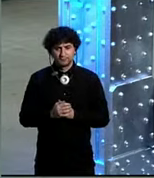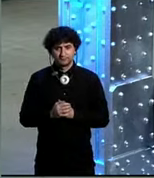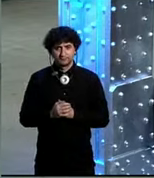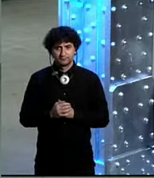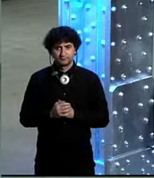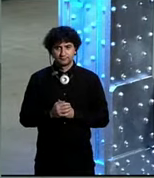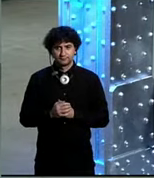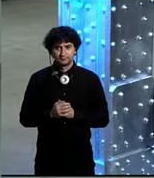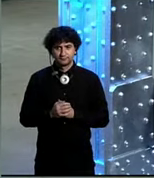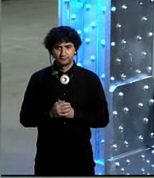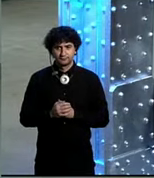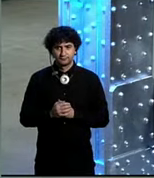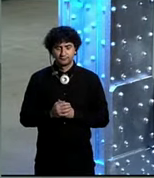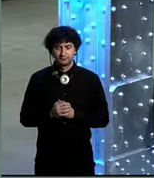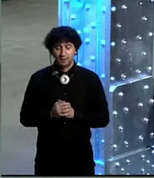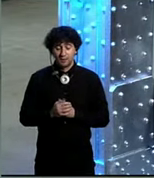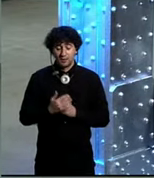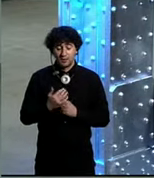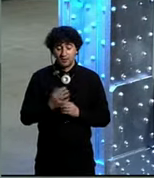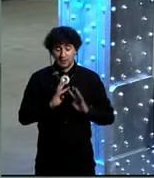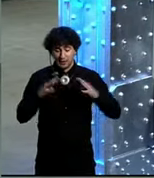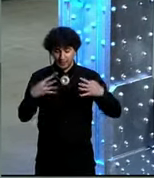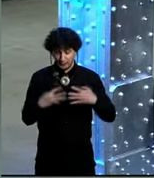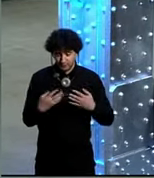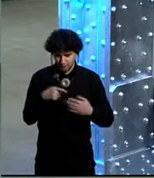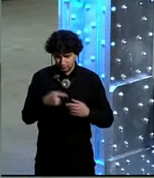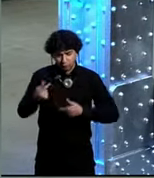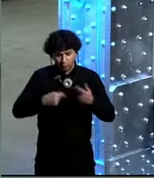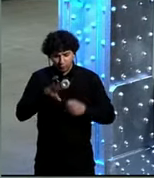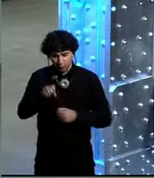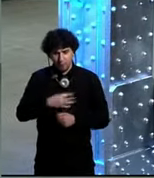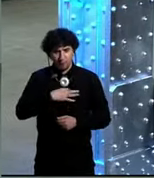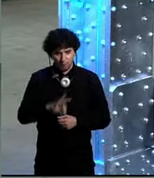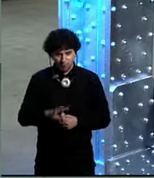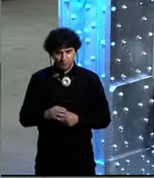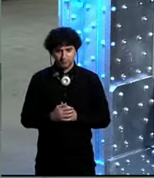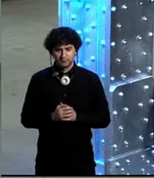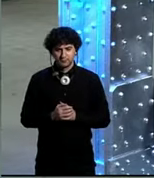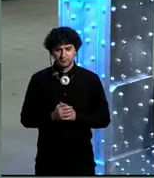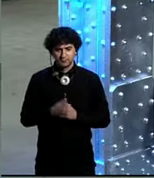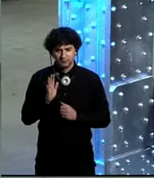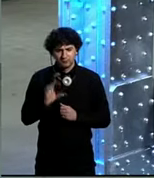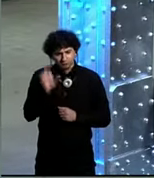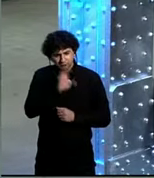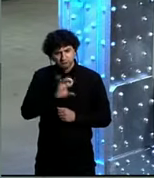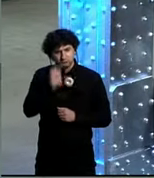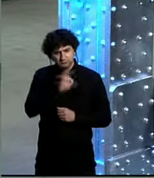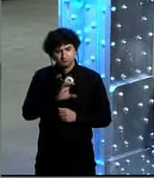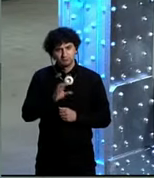store itself. And then Pemberley get money out of that. And funnily enough, all the Lizzie